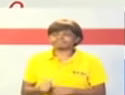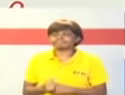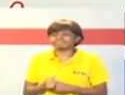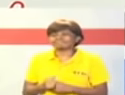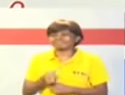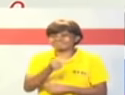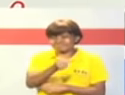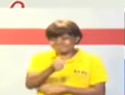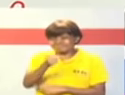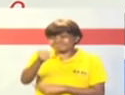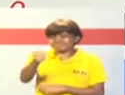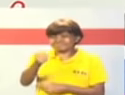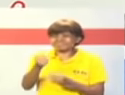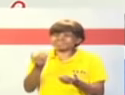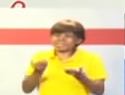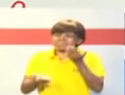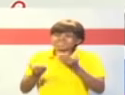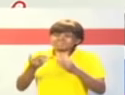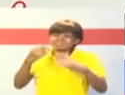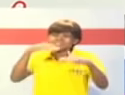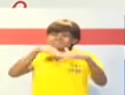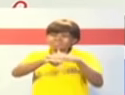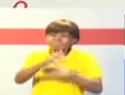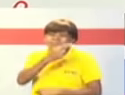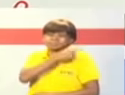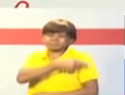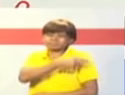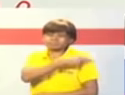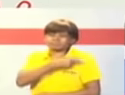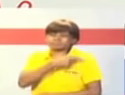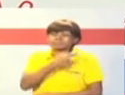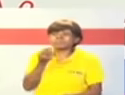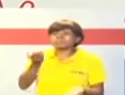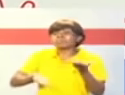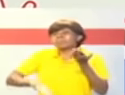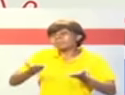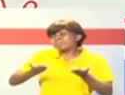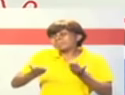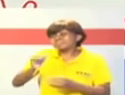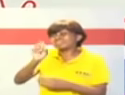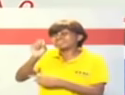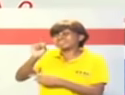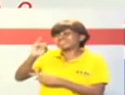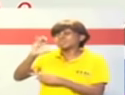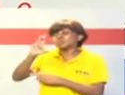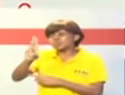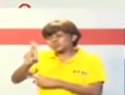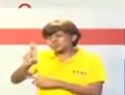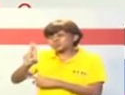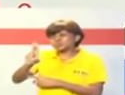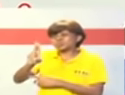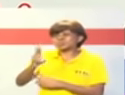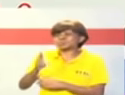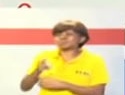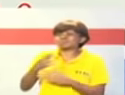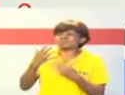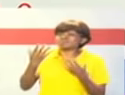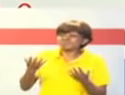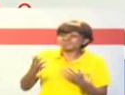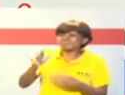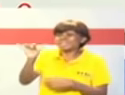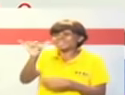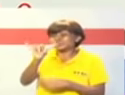hospitalization, in terms of even requirements for ICU and oxygen need. So